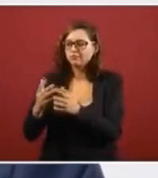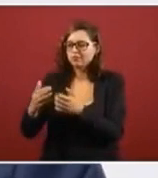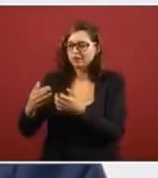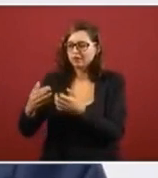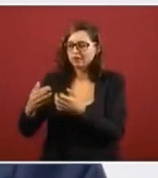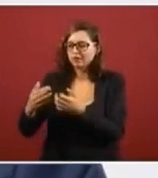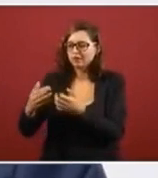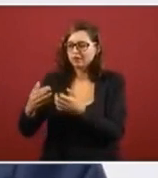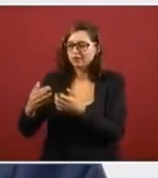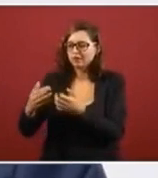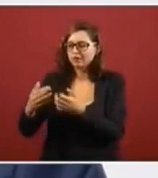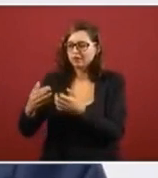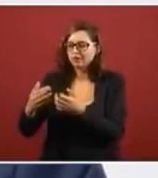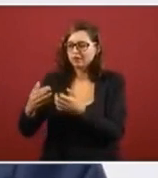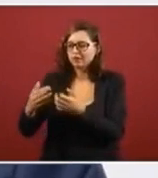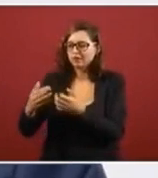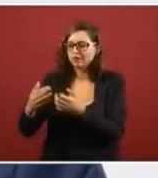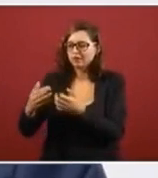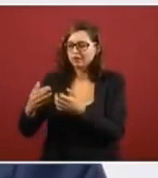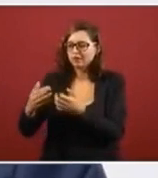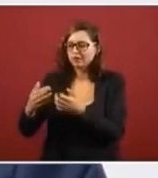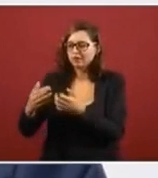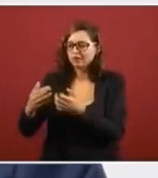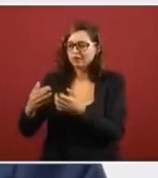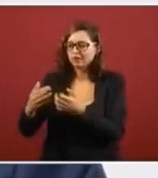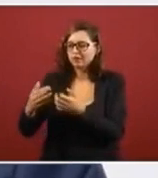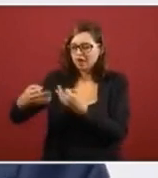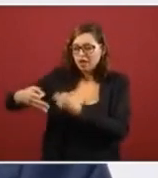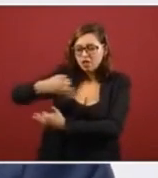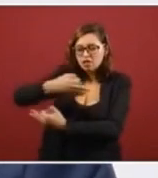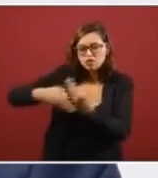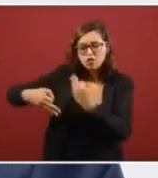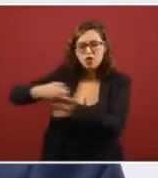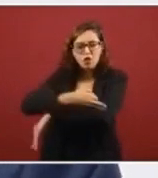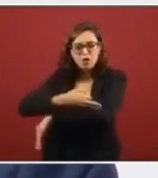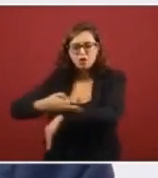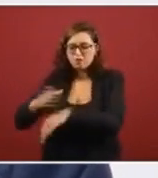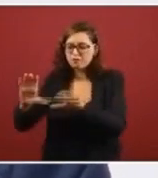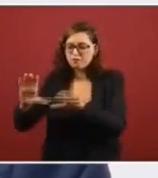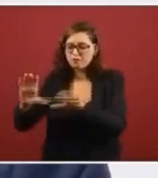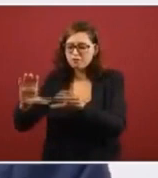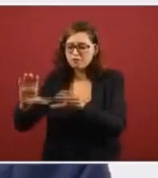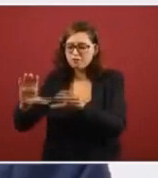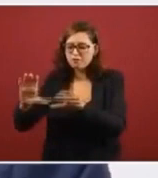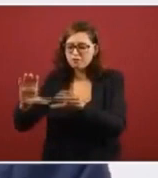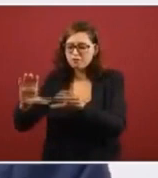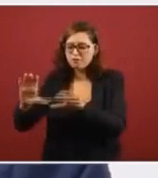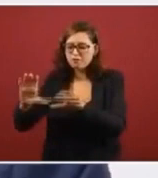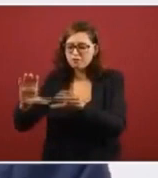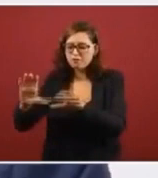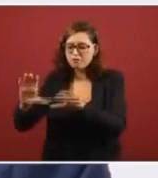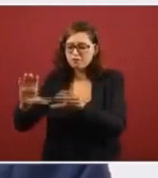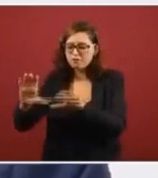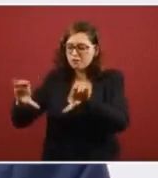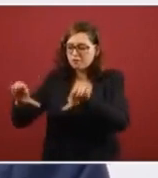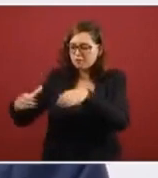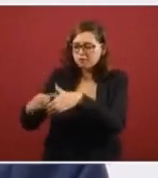and we increase family life and communitary